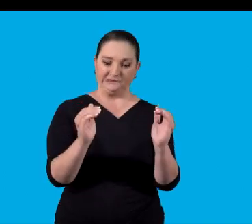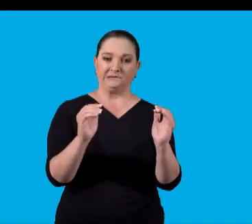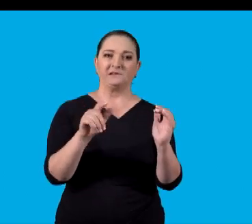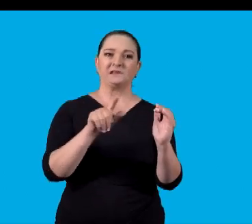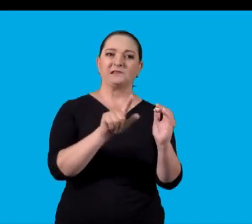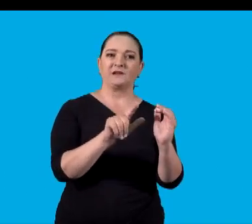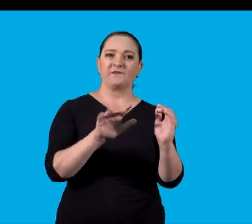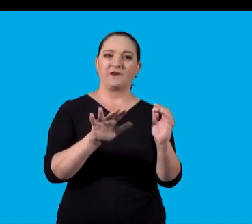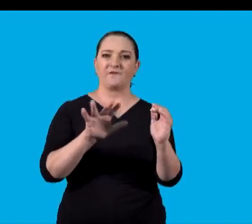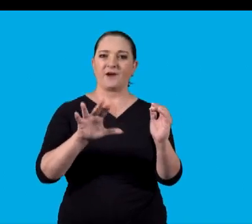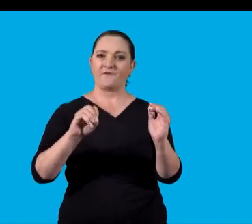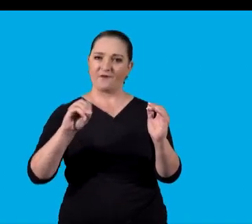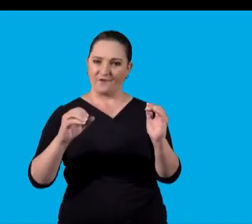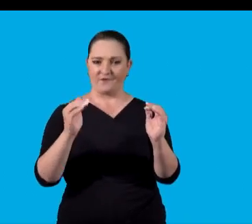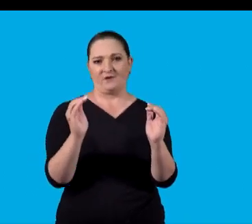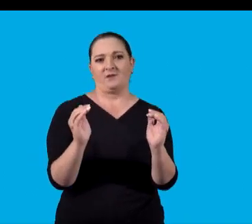have a negative